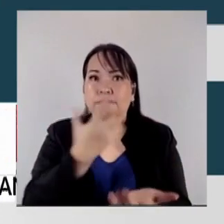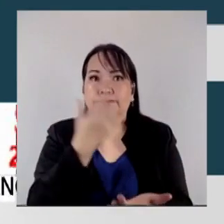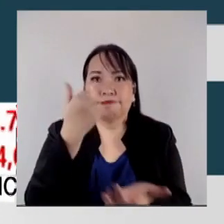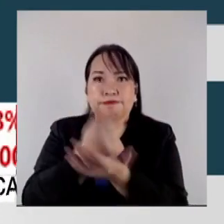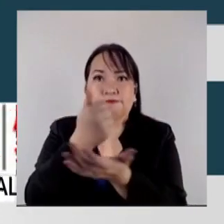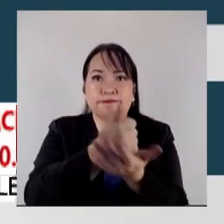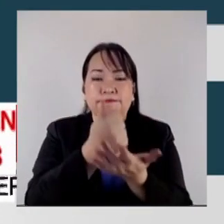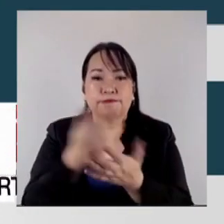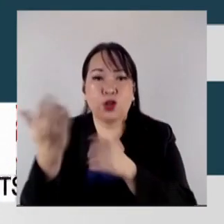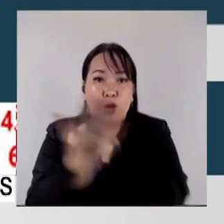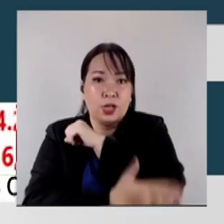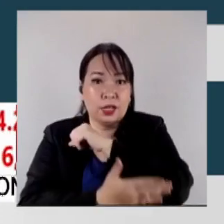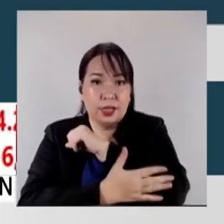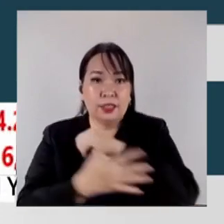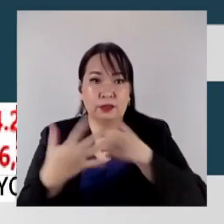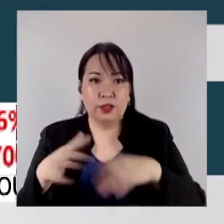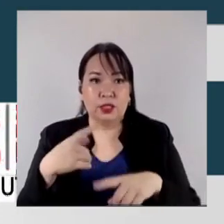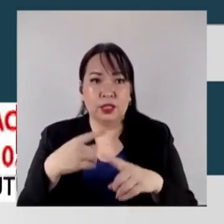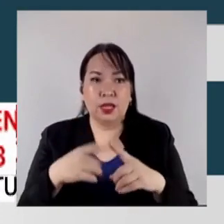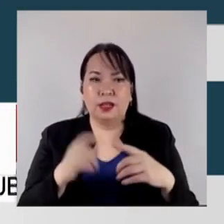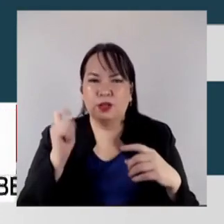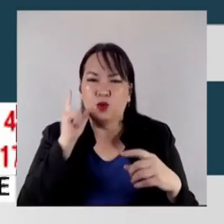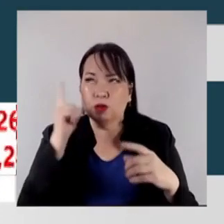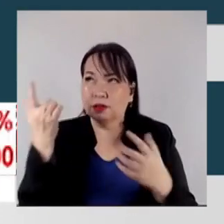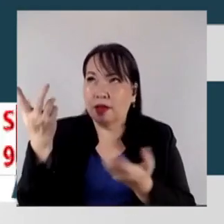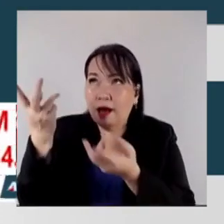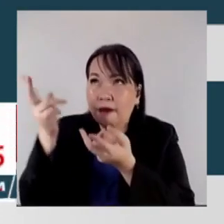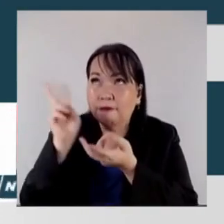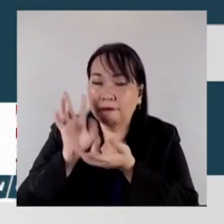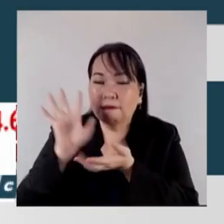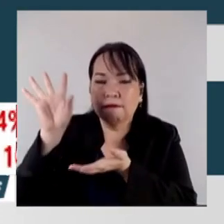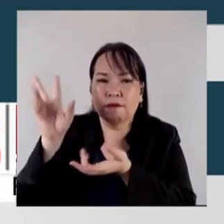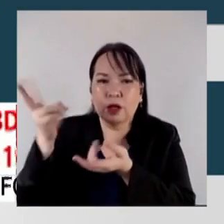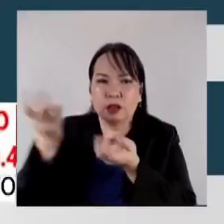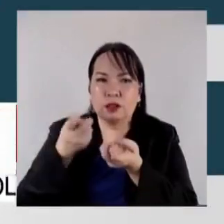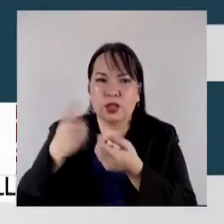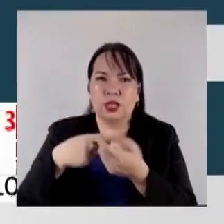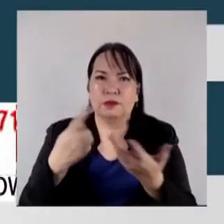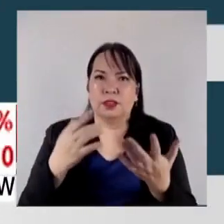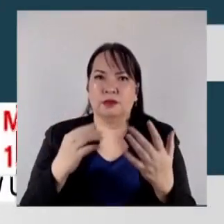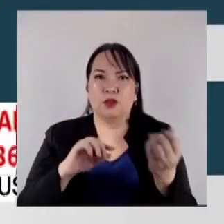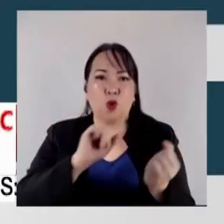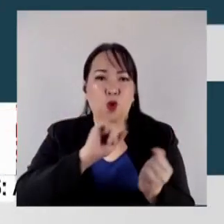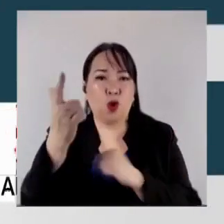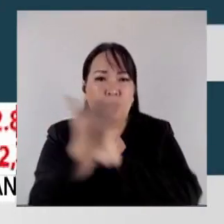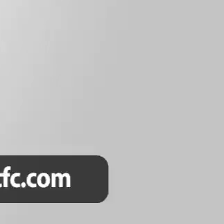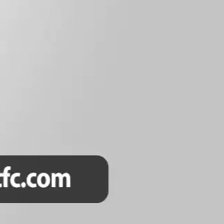now into fast-tracking the vaccination, not only for adults, but also for children.